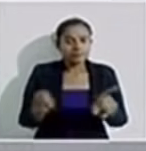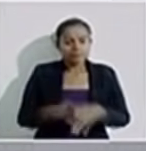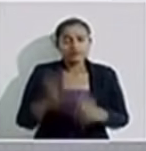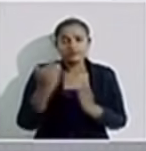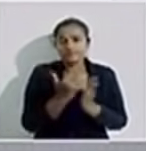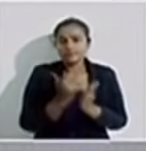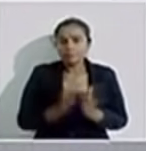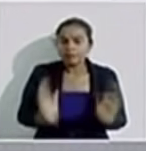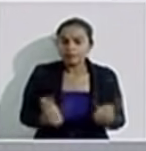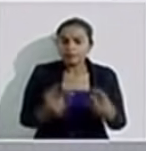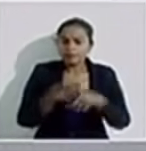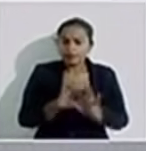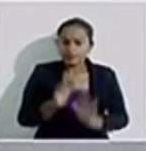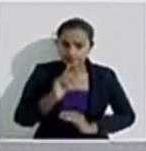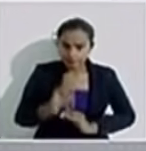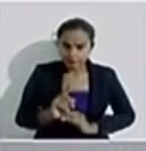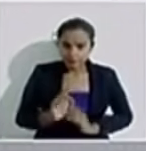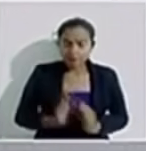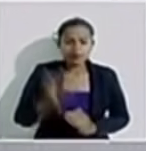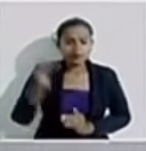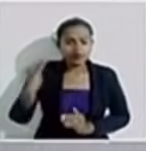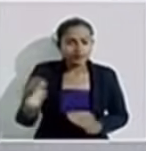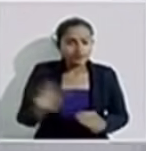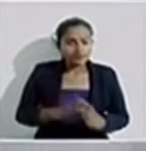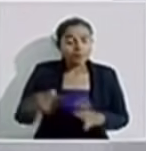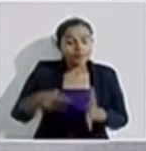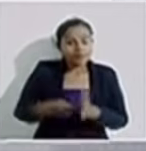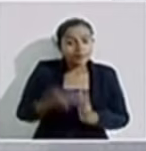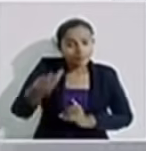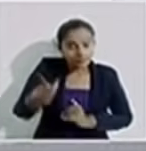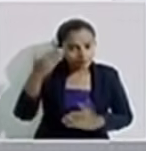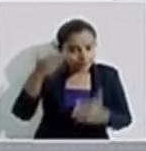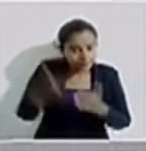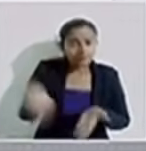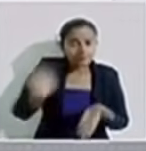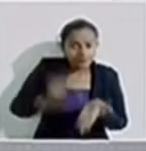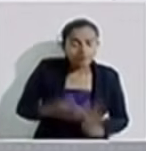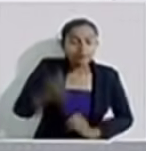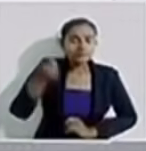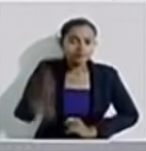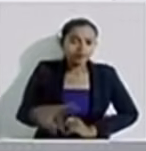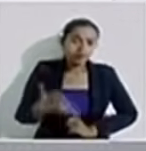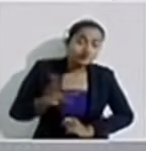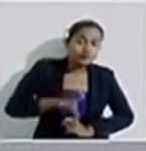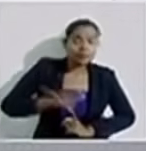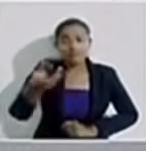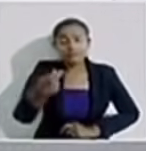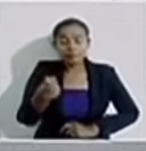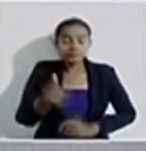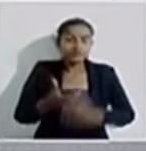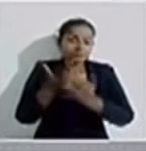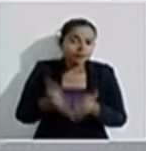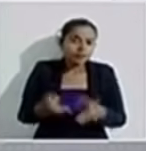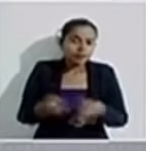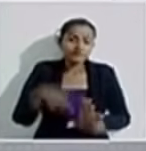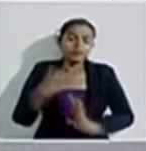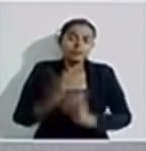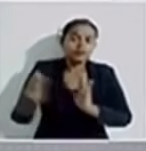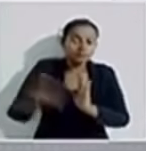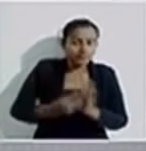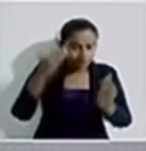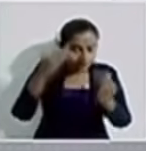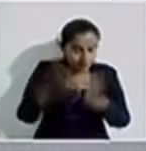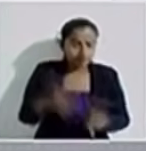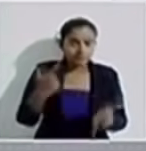outbound remittances has helped retain some foreign exchange resources in the country. The report highlighted Moody's